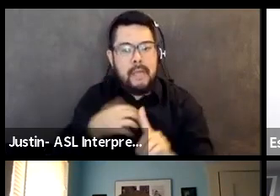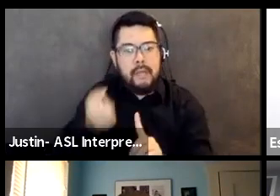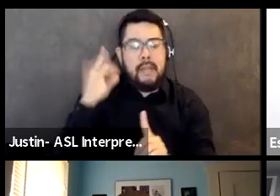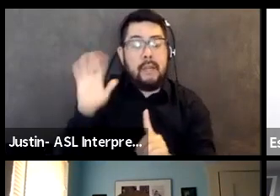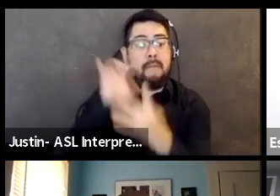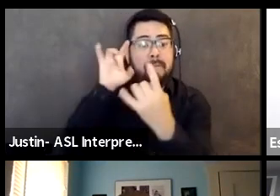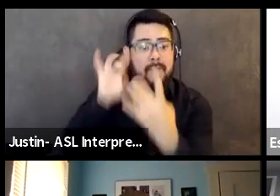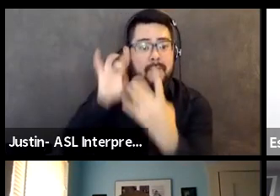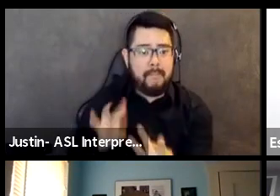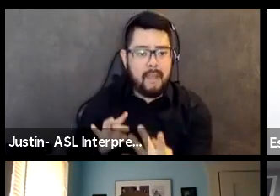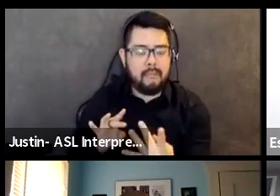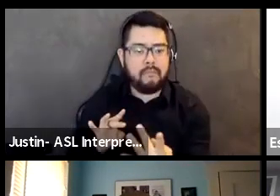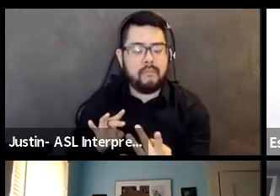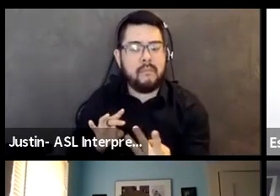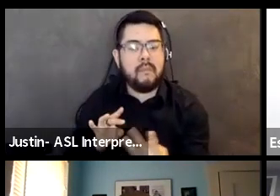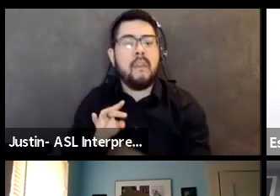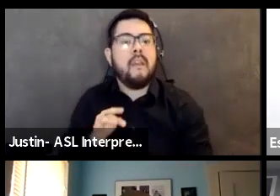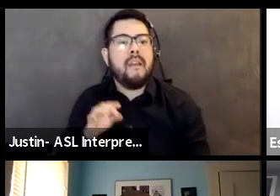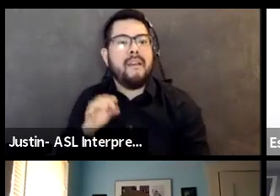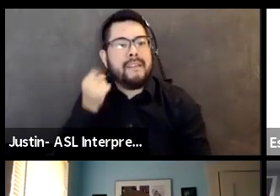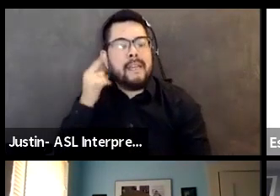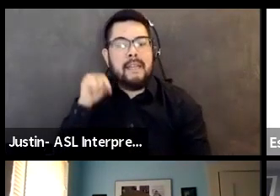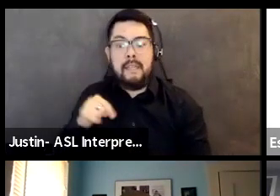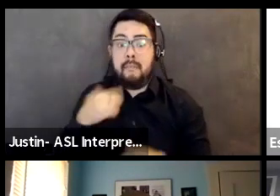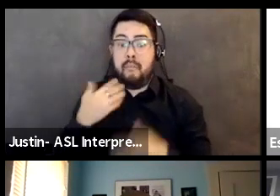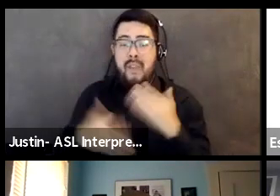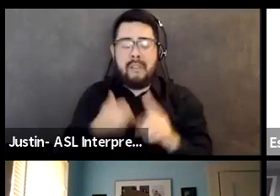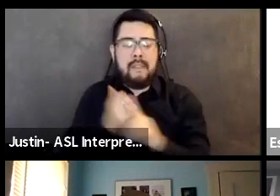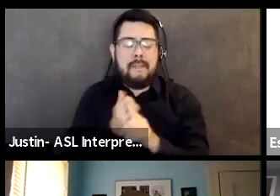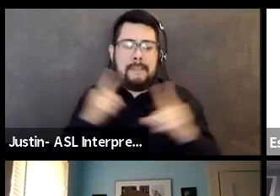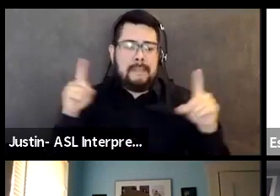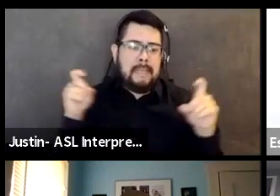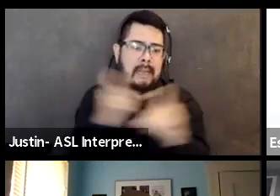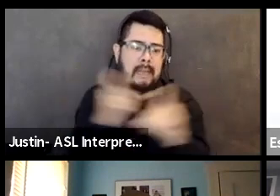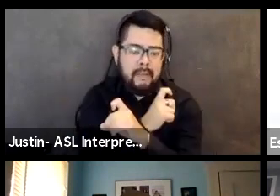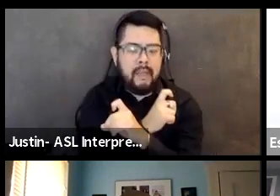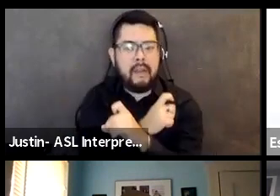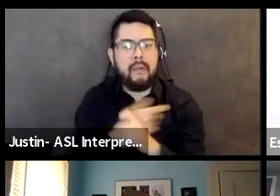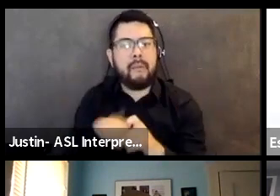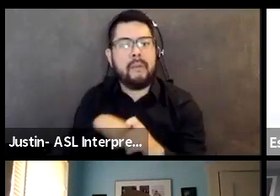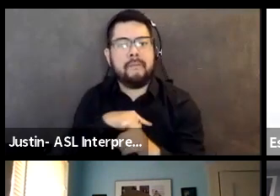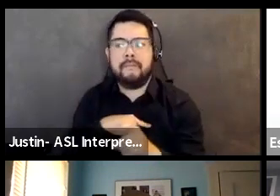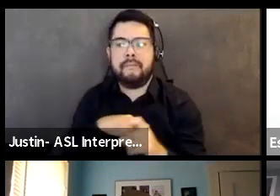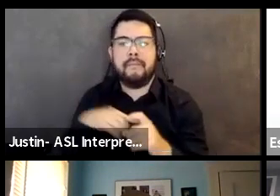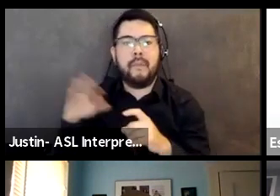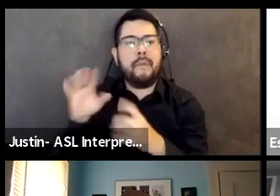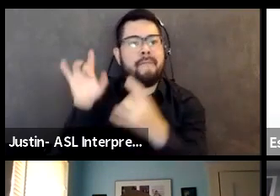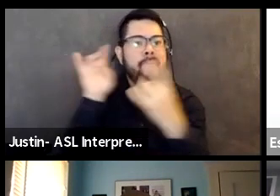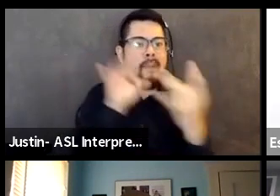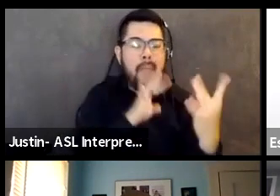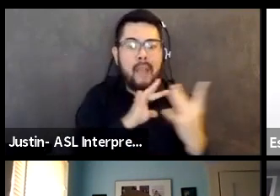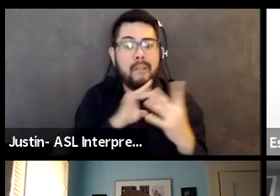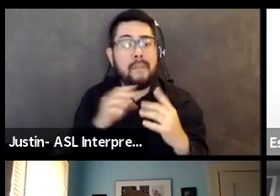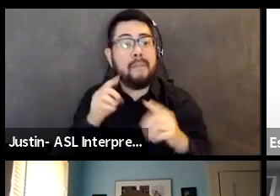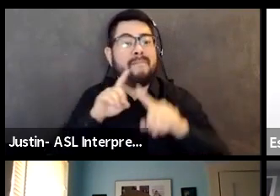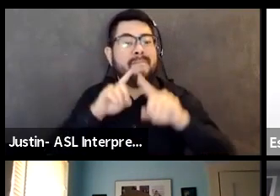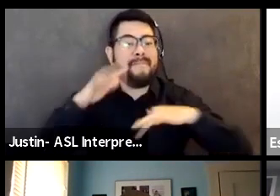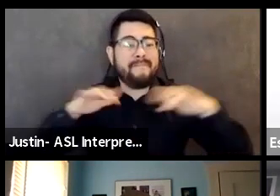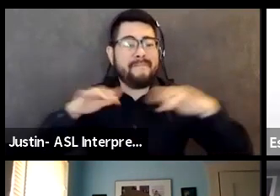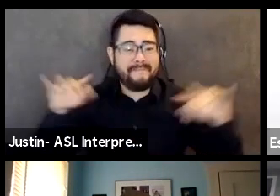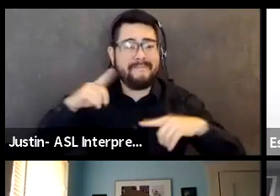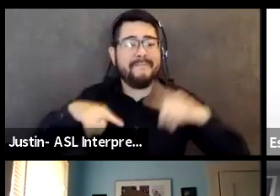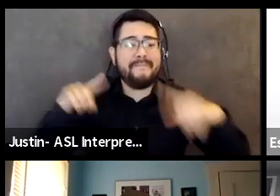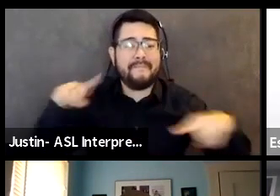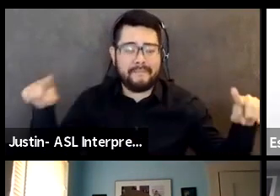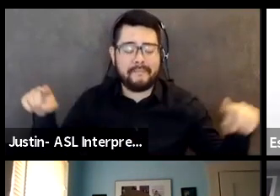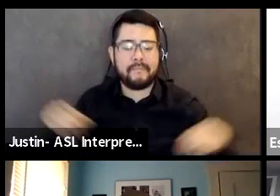no secret that this has been an incredibly complicated process and we've heard from people all across the city with varying viewpoints we want you to know